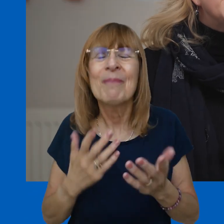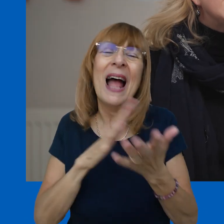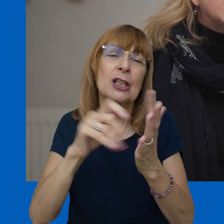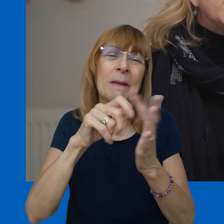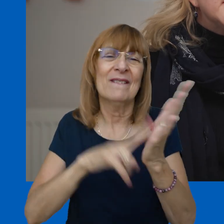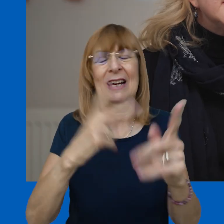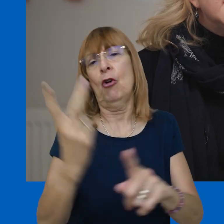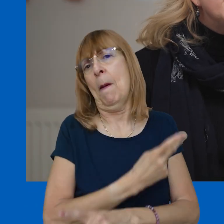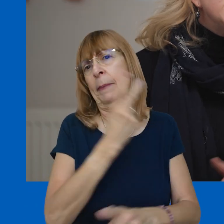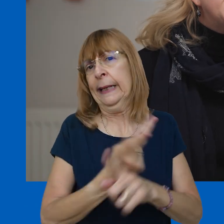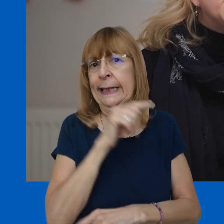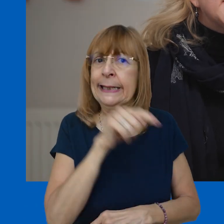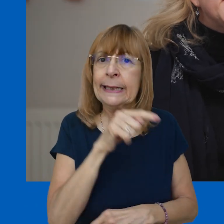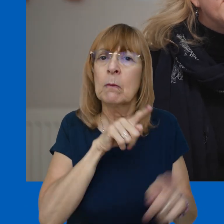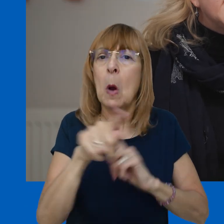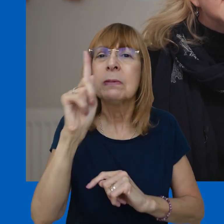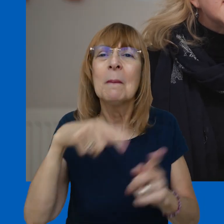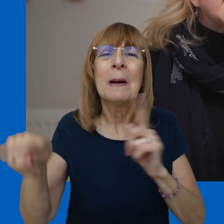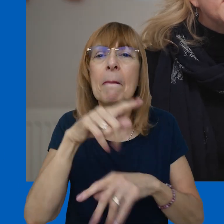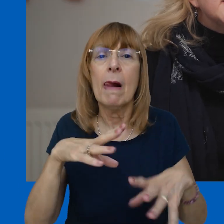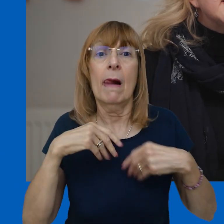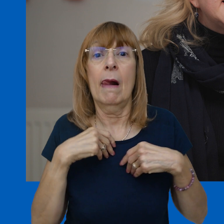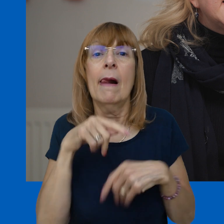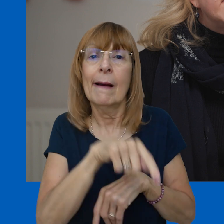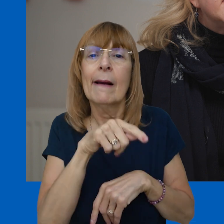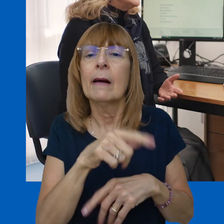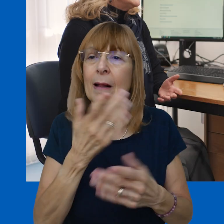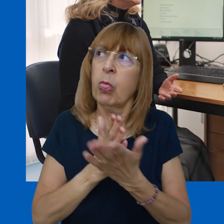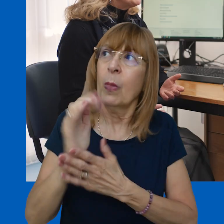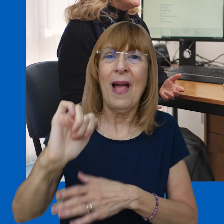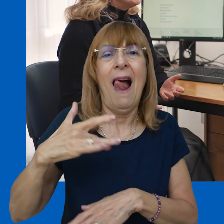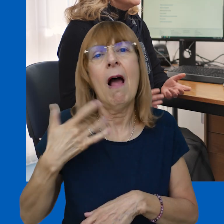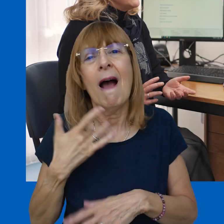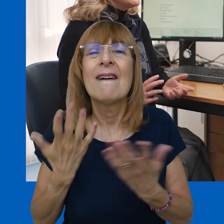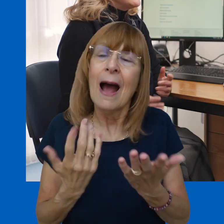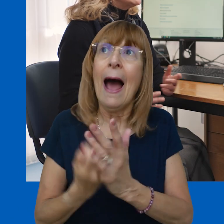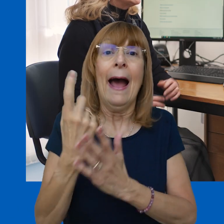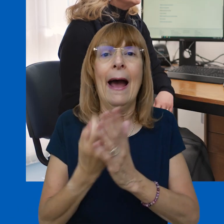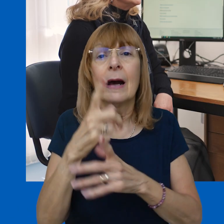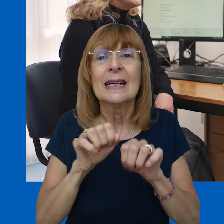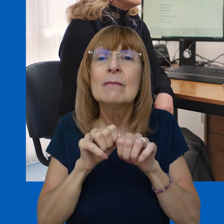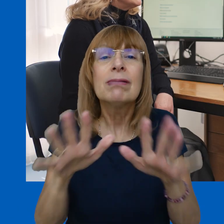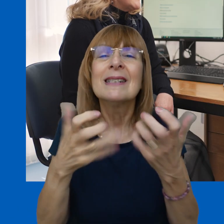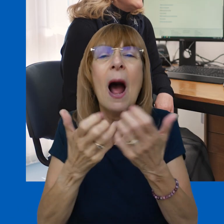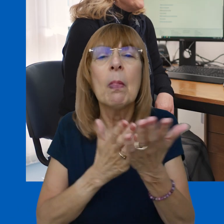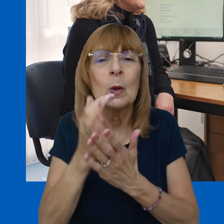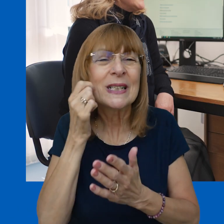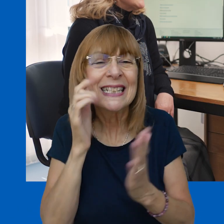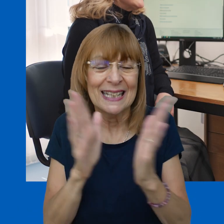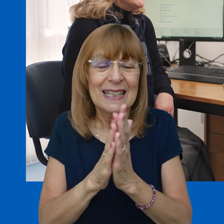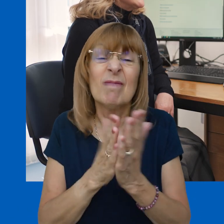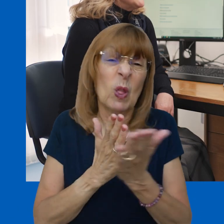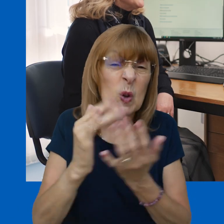HPV is very common. Most people will get the virus at some point in their life. It's spread through close skin-to-skin contact during any type